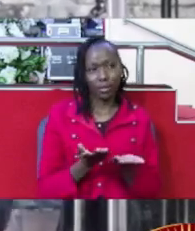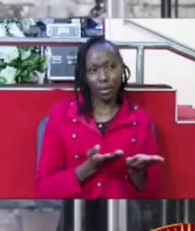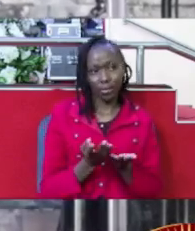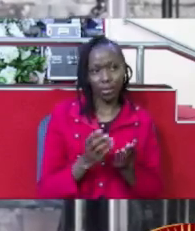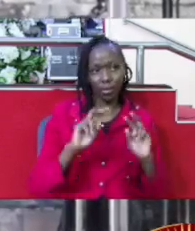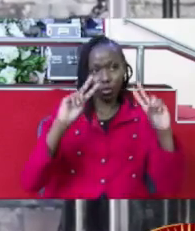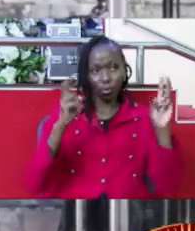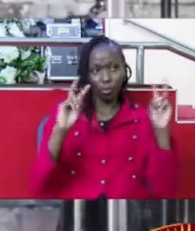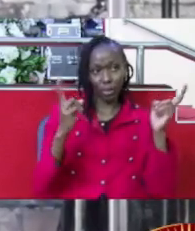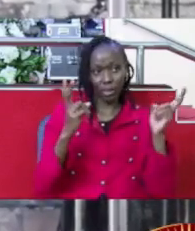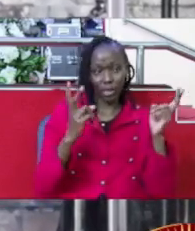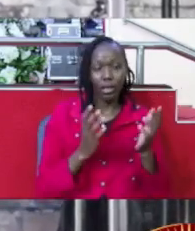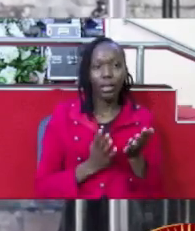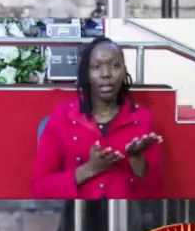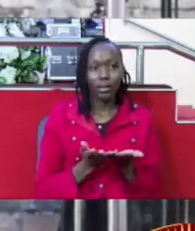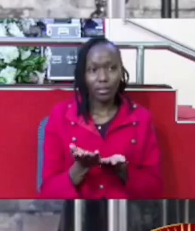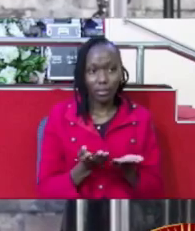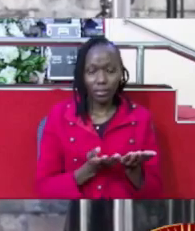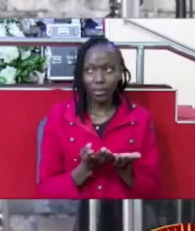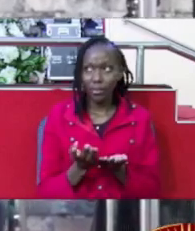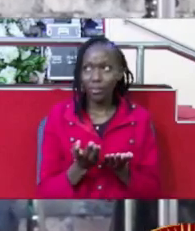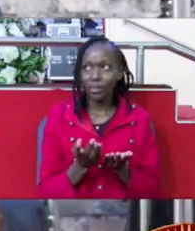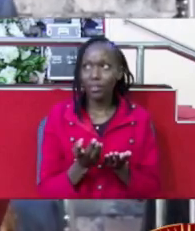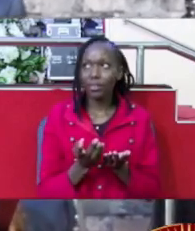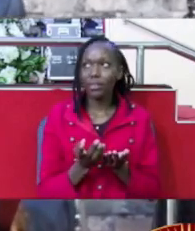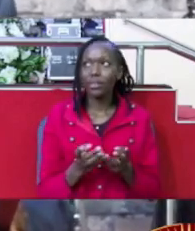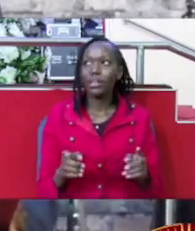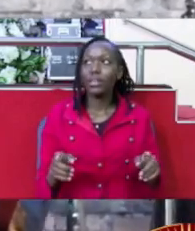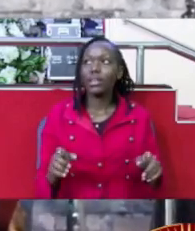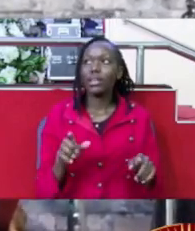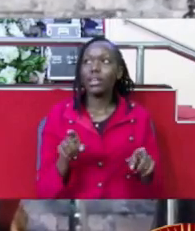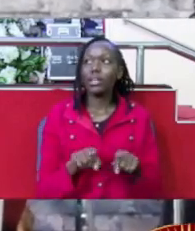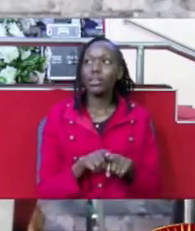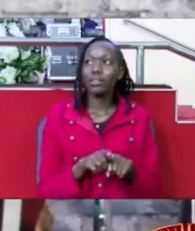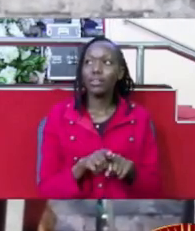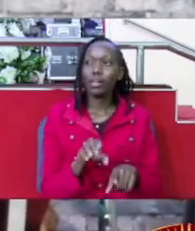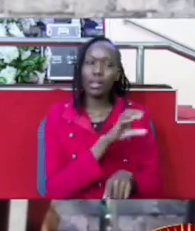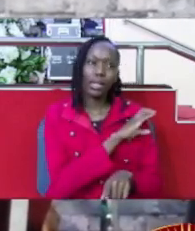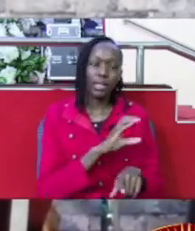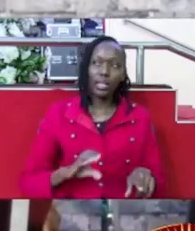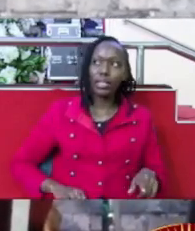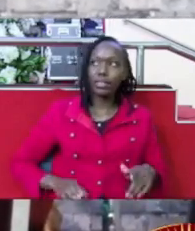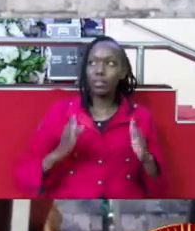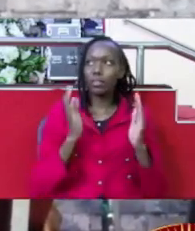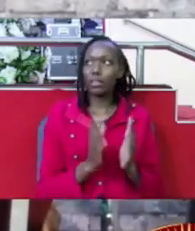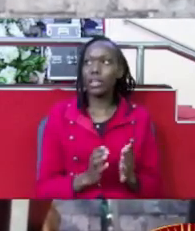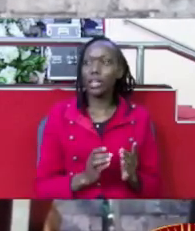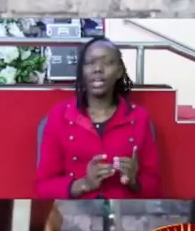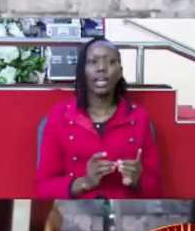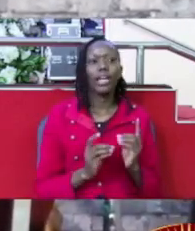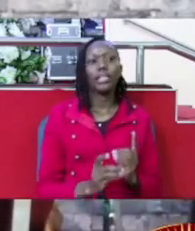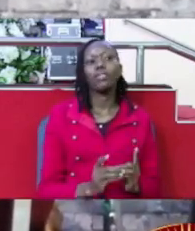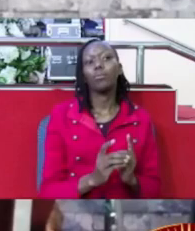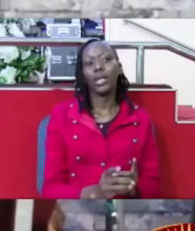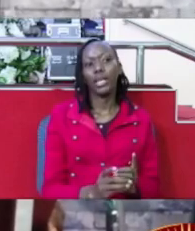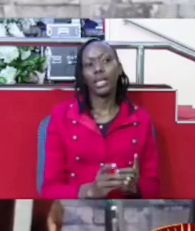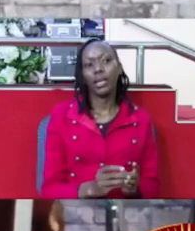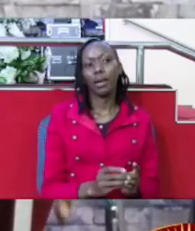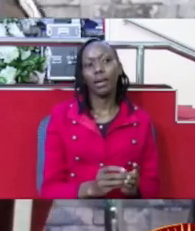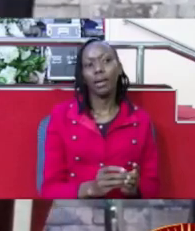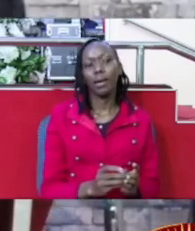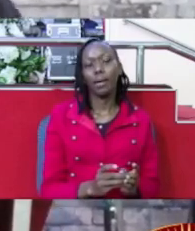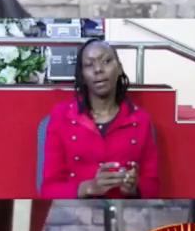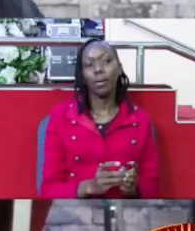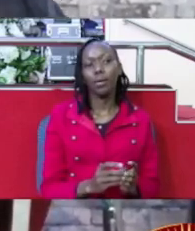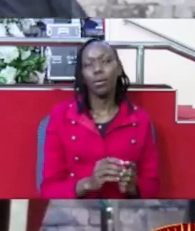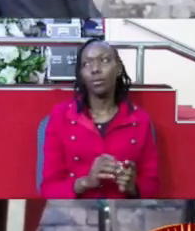discipline. Tunaangalia kuhutumika kama jambo la Kikristo. Or you